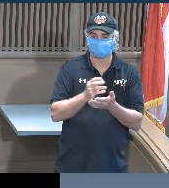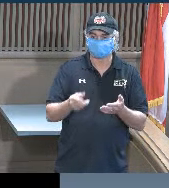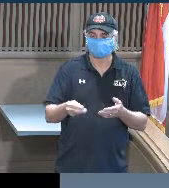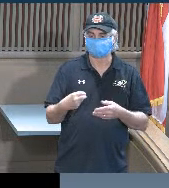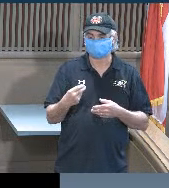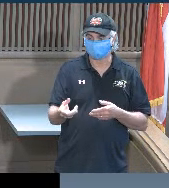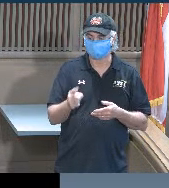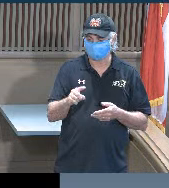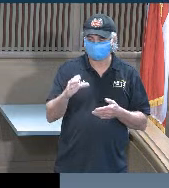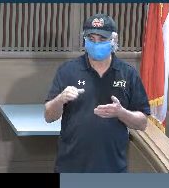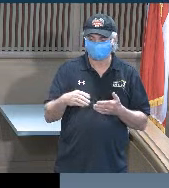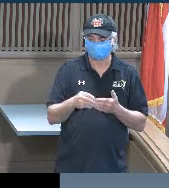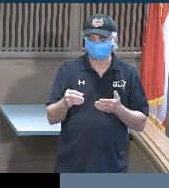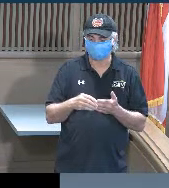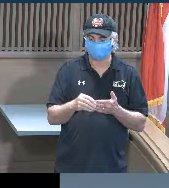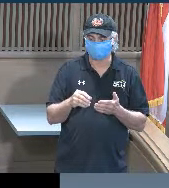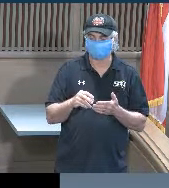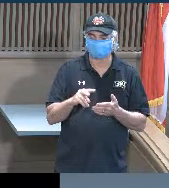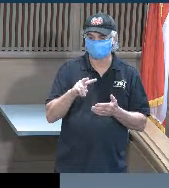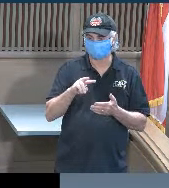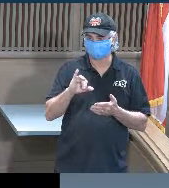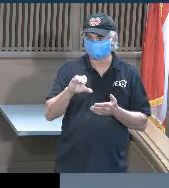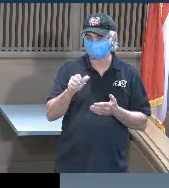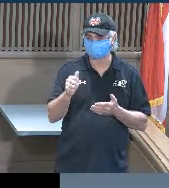a $100 gift Visa card.